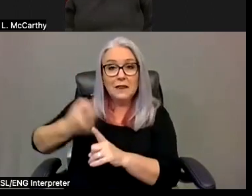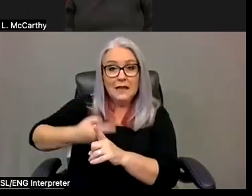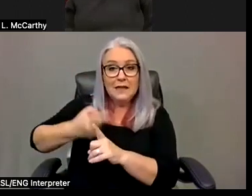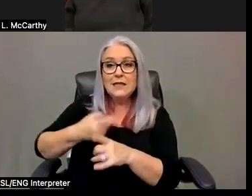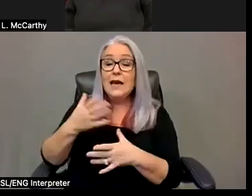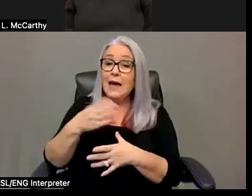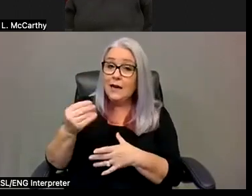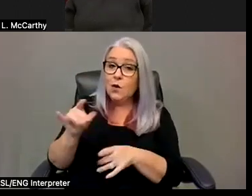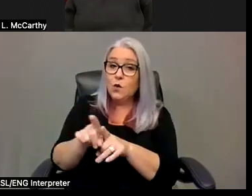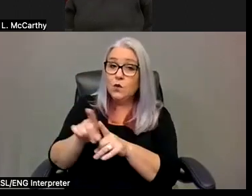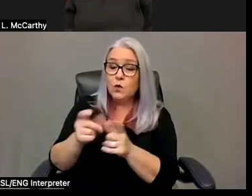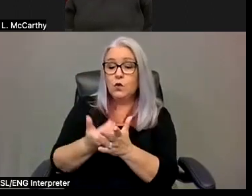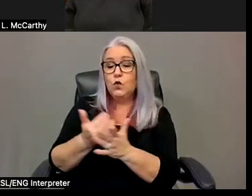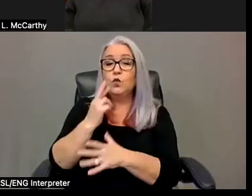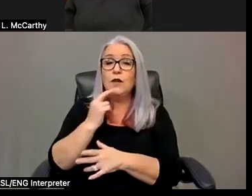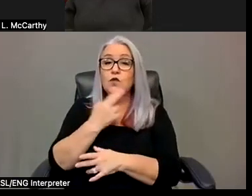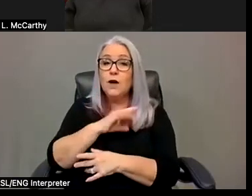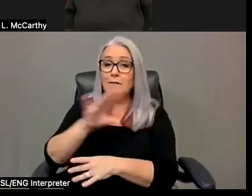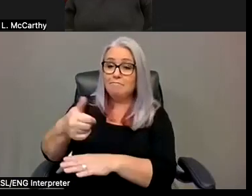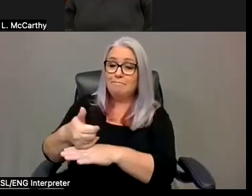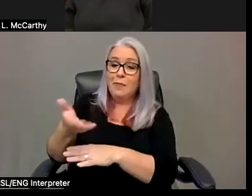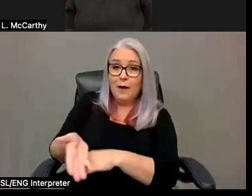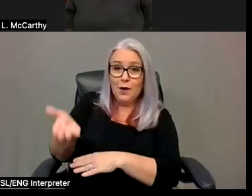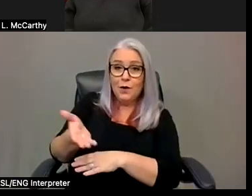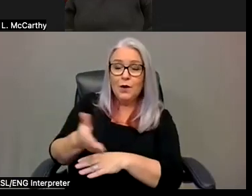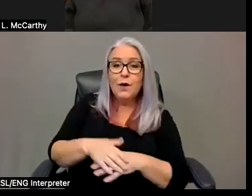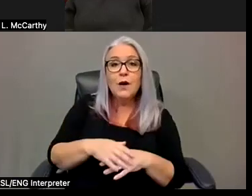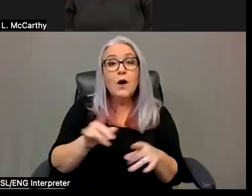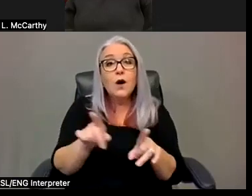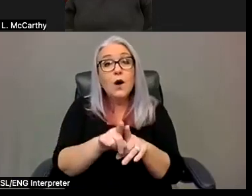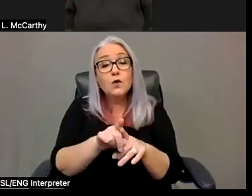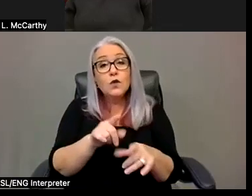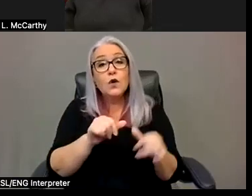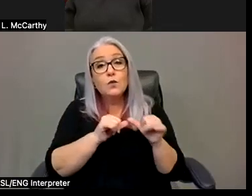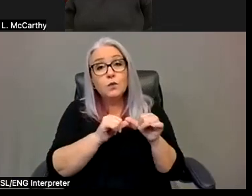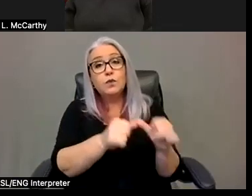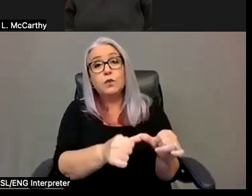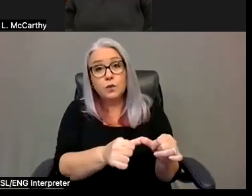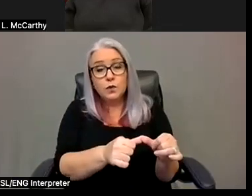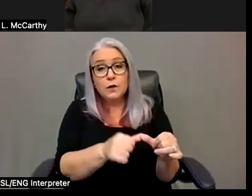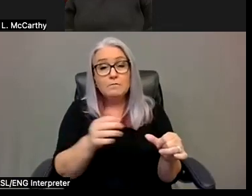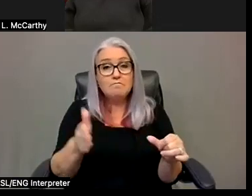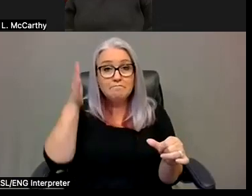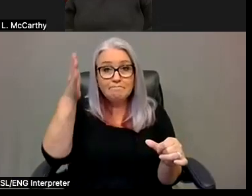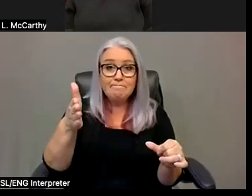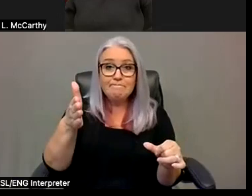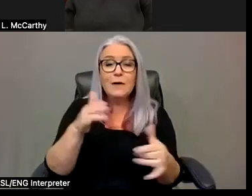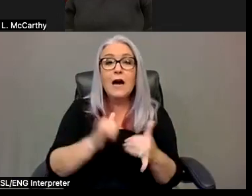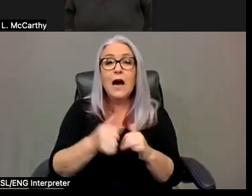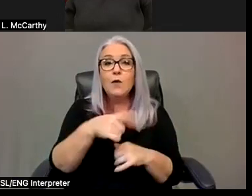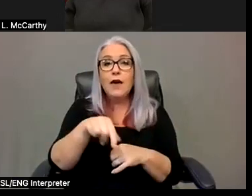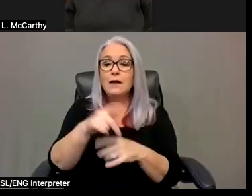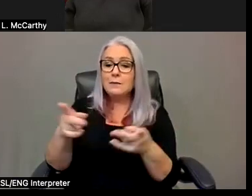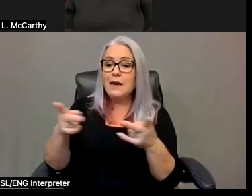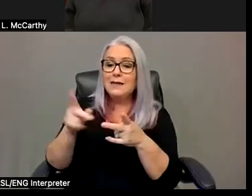is coming in. But also thinking long-term about how that space needs to be developed